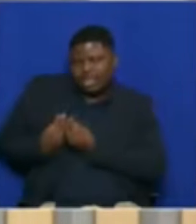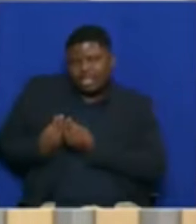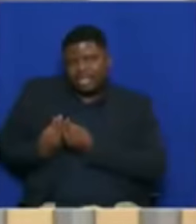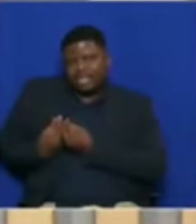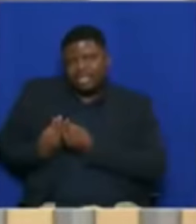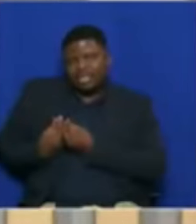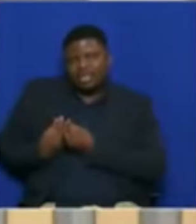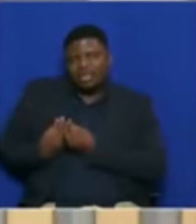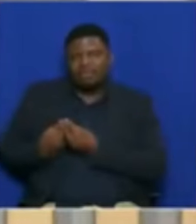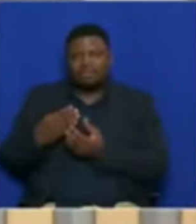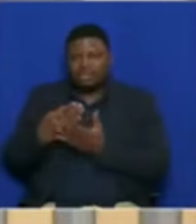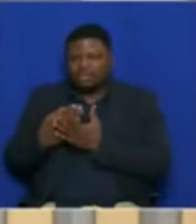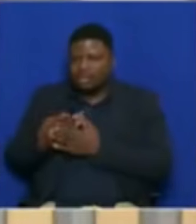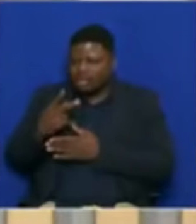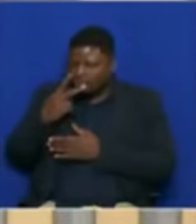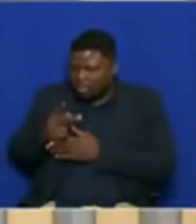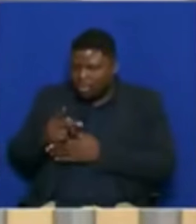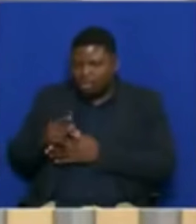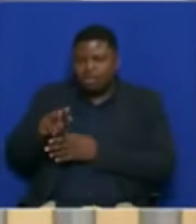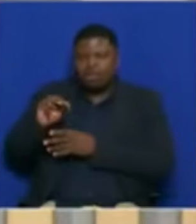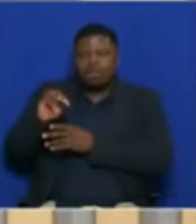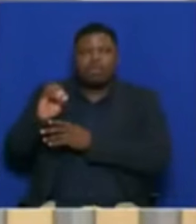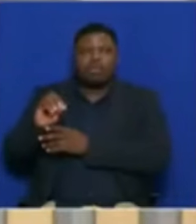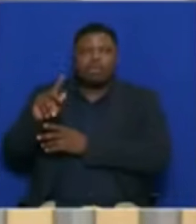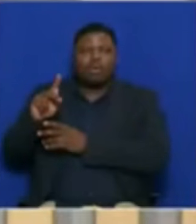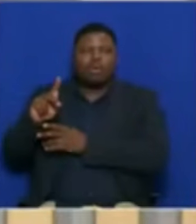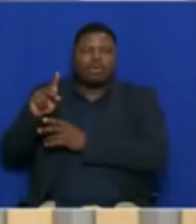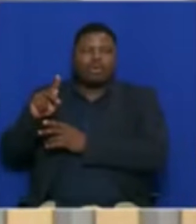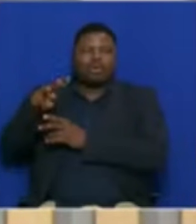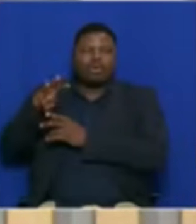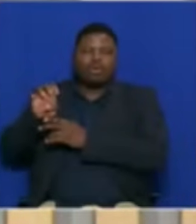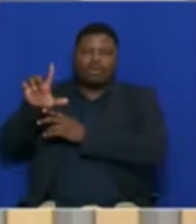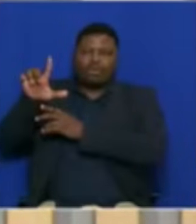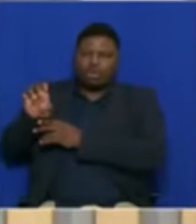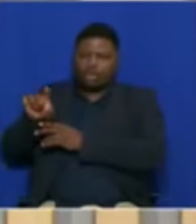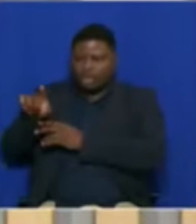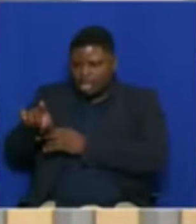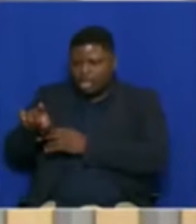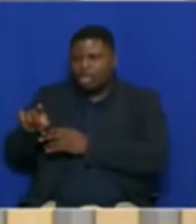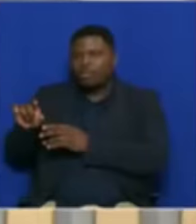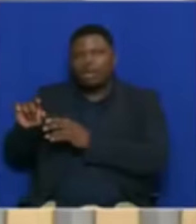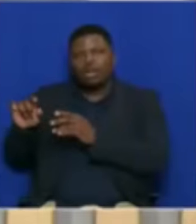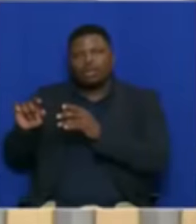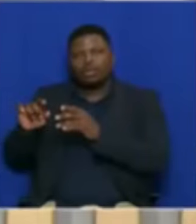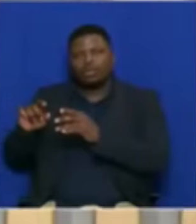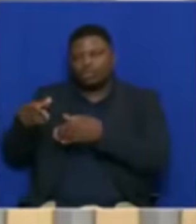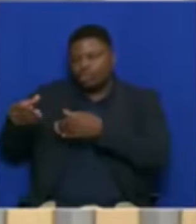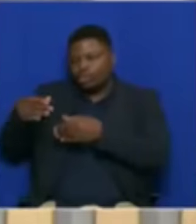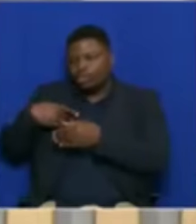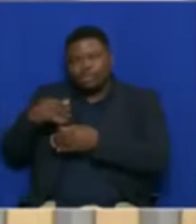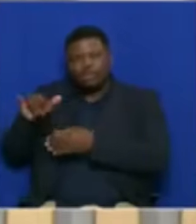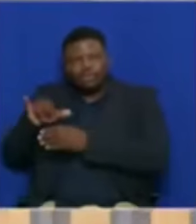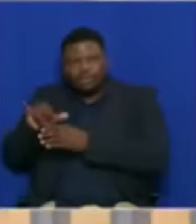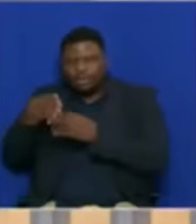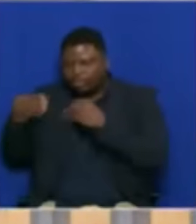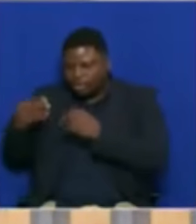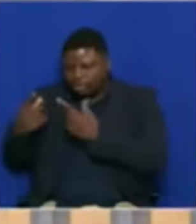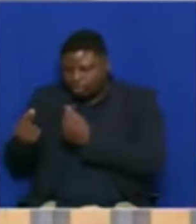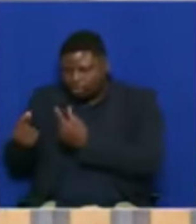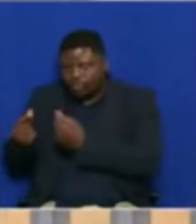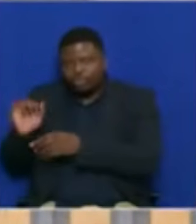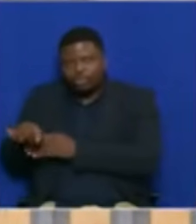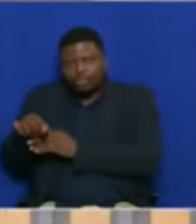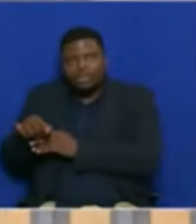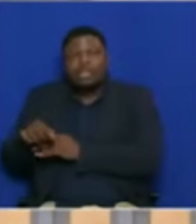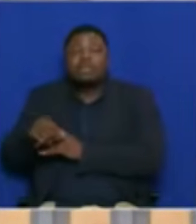Mokwele, what document or something like that, but he prepared it. So as investigating officer, you had no knowledge of